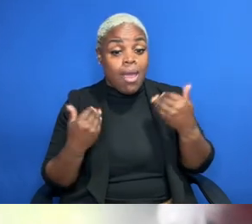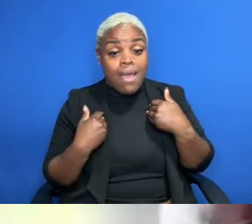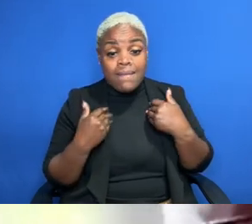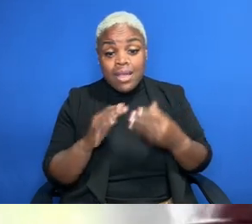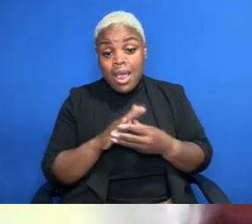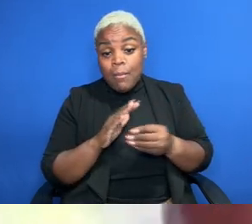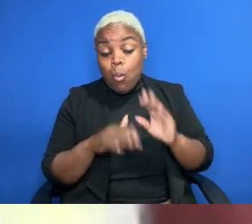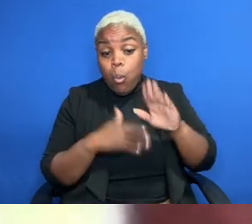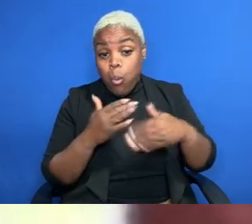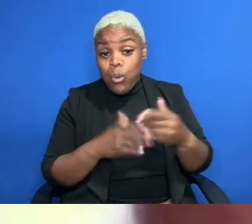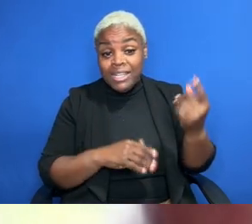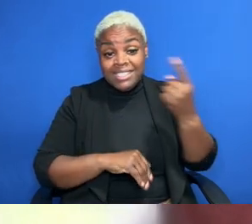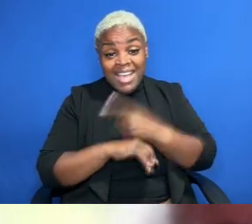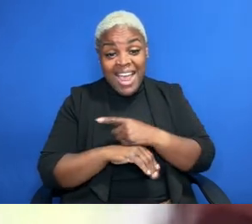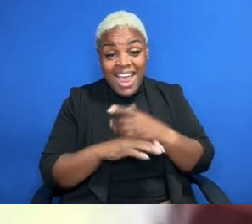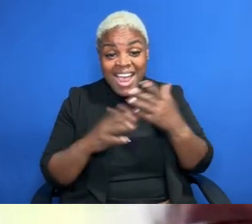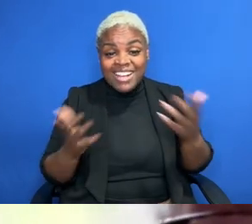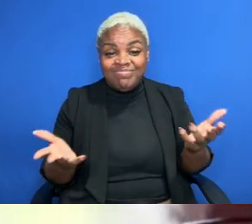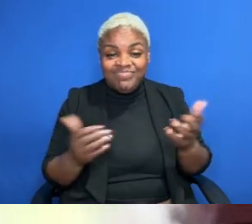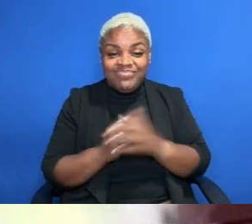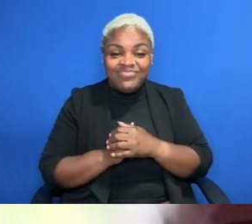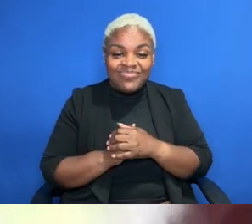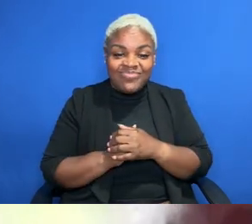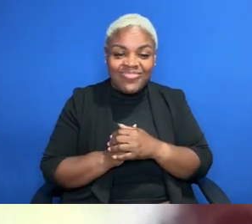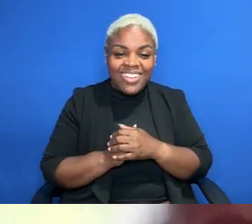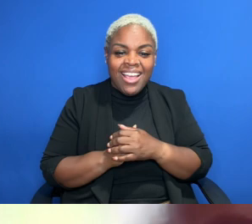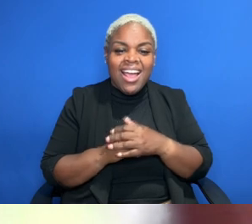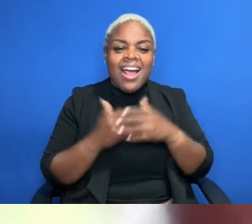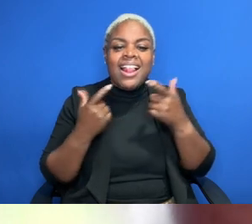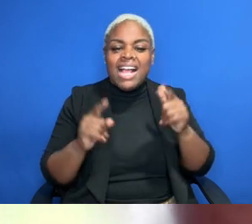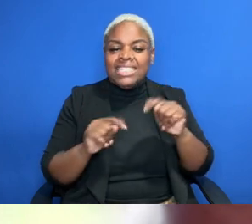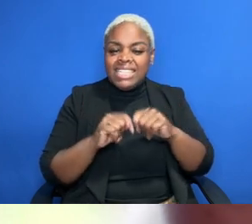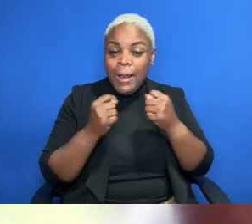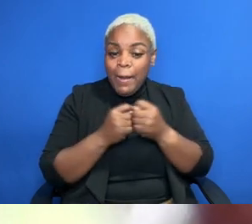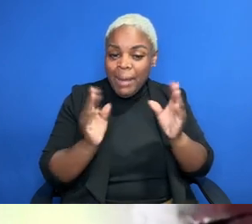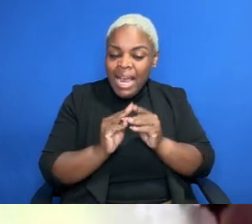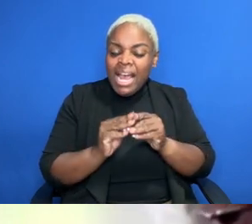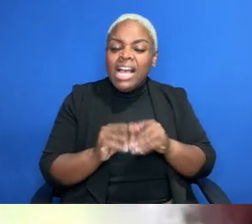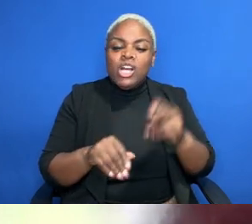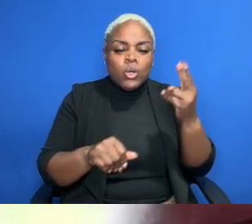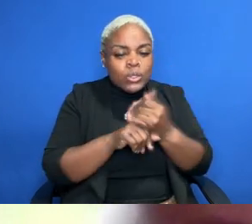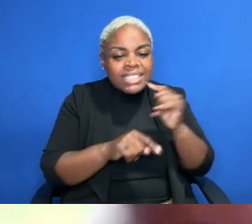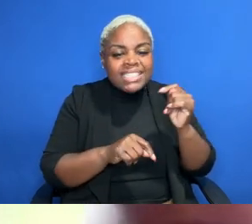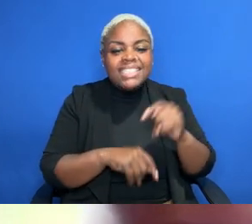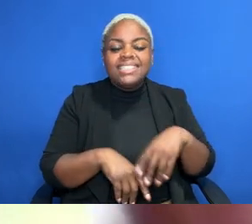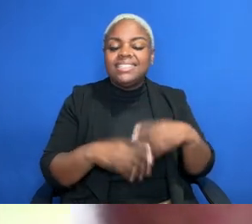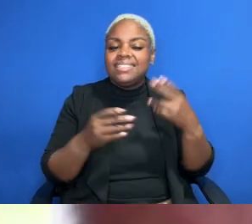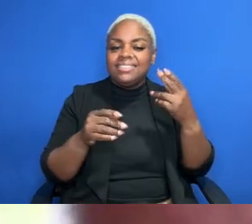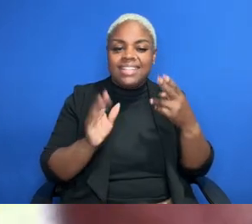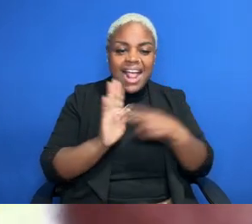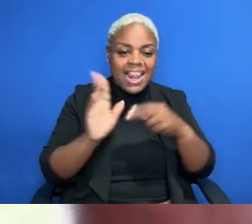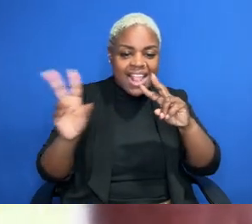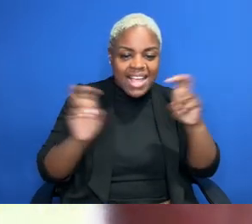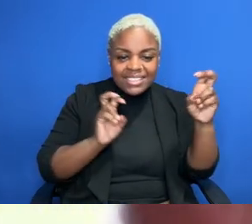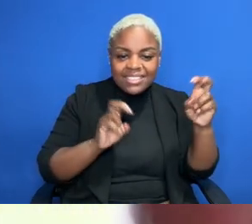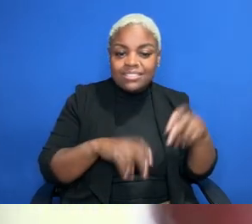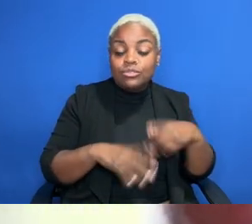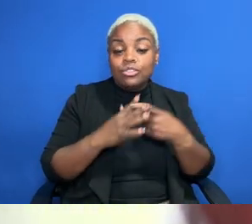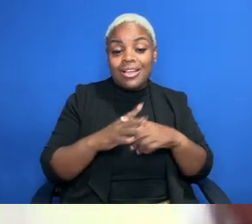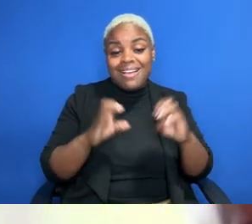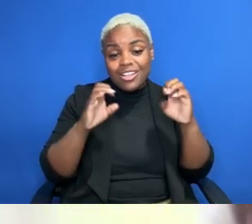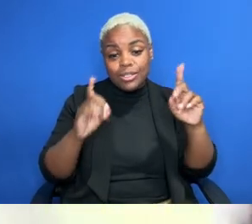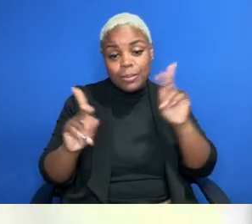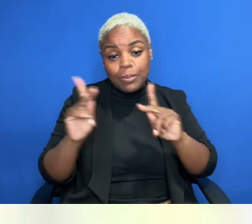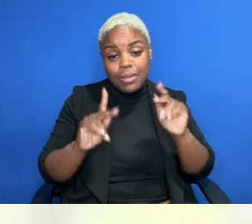people. You're going to have a copy of this whole day. Use it, take it to a team meeting, show them the